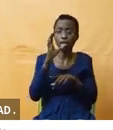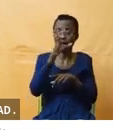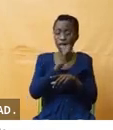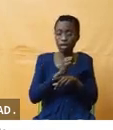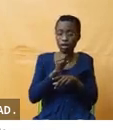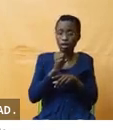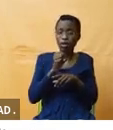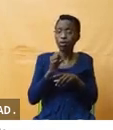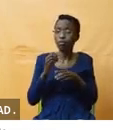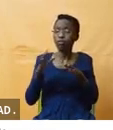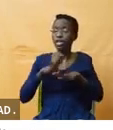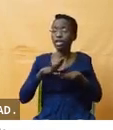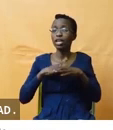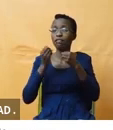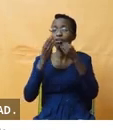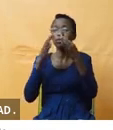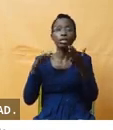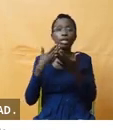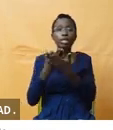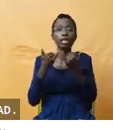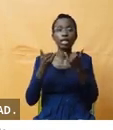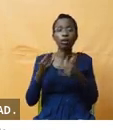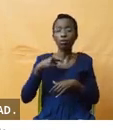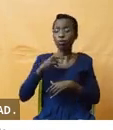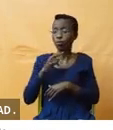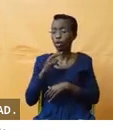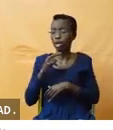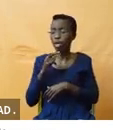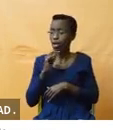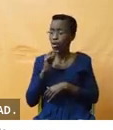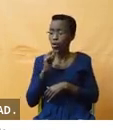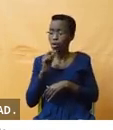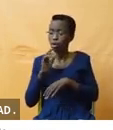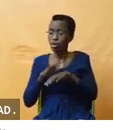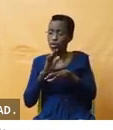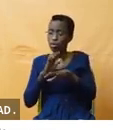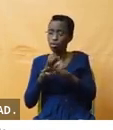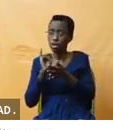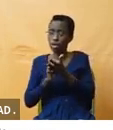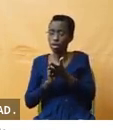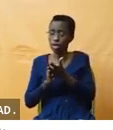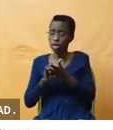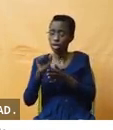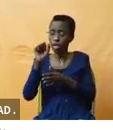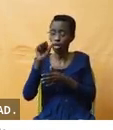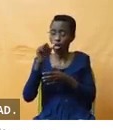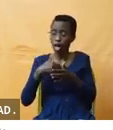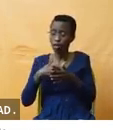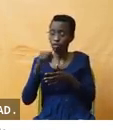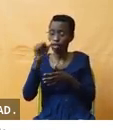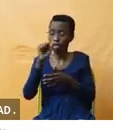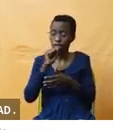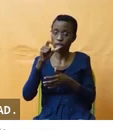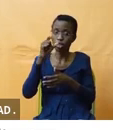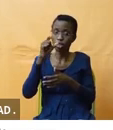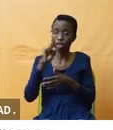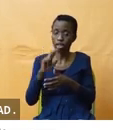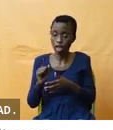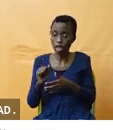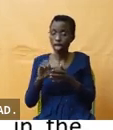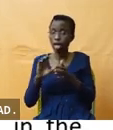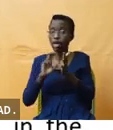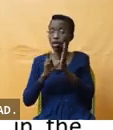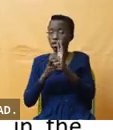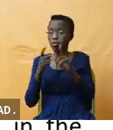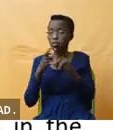project financing. Up until now, we are still asking, it's good that we see the SGR contracts, but nothing has happened on